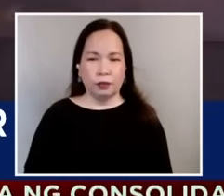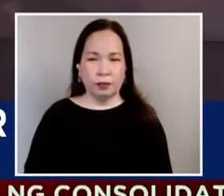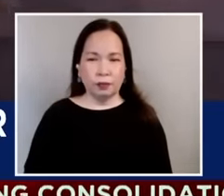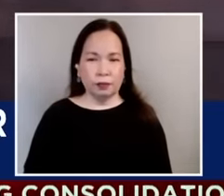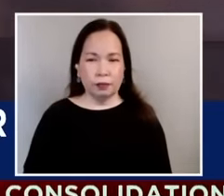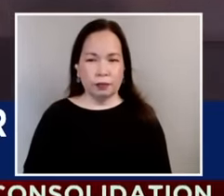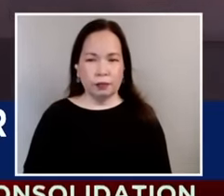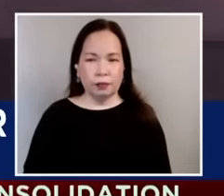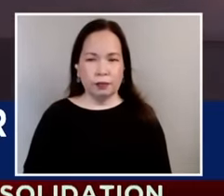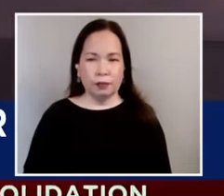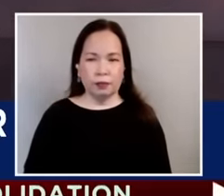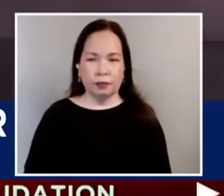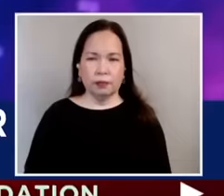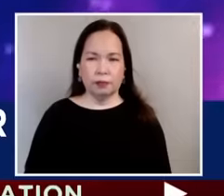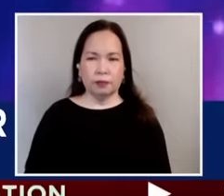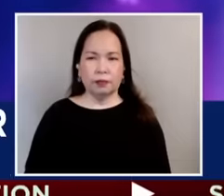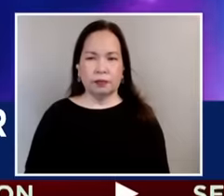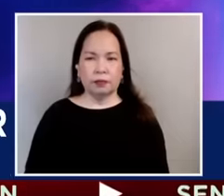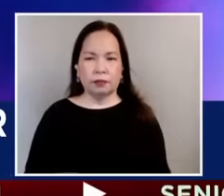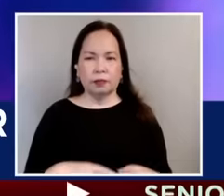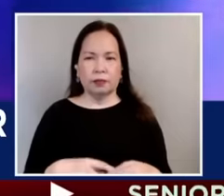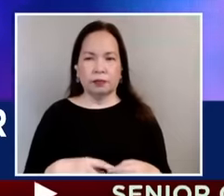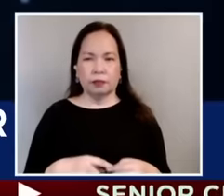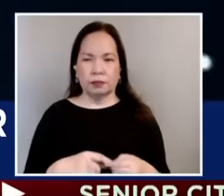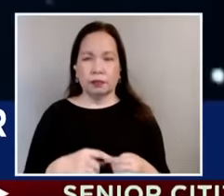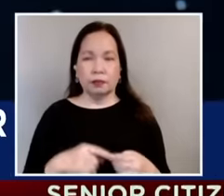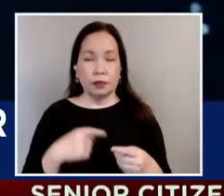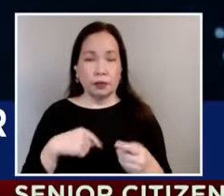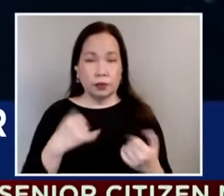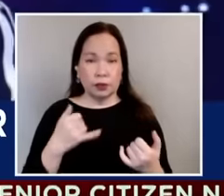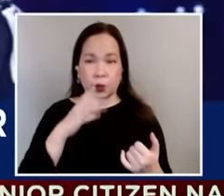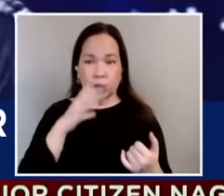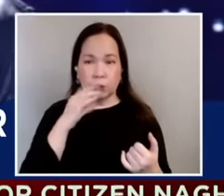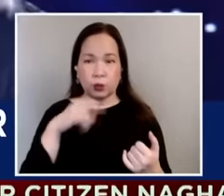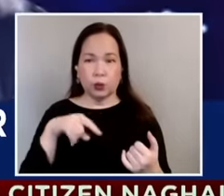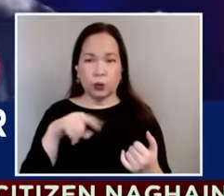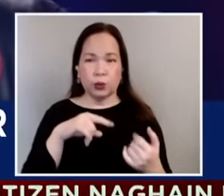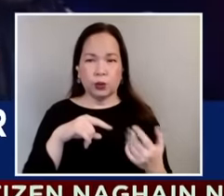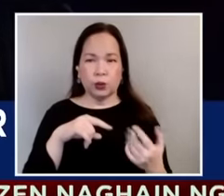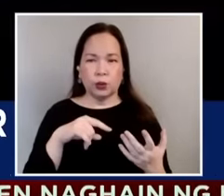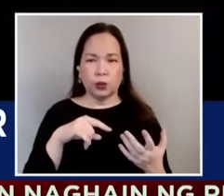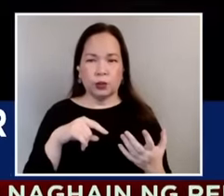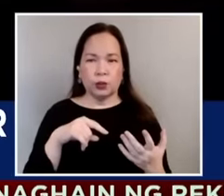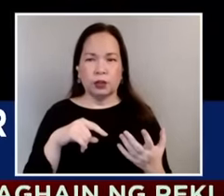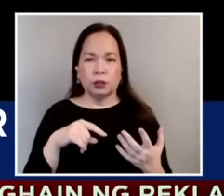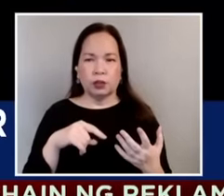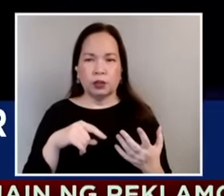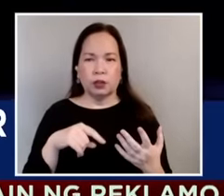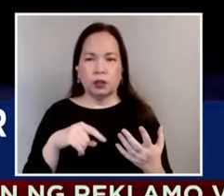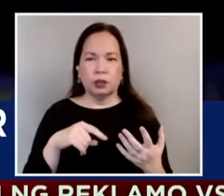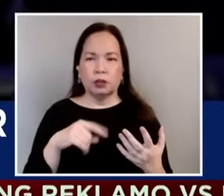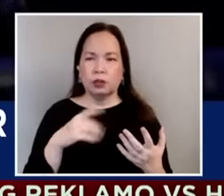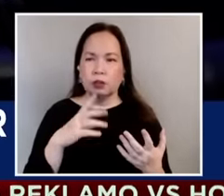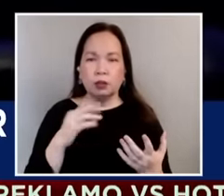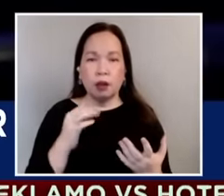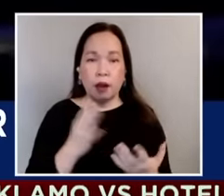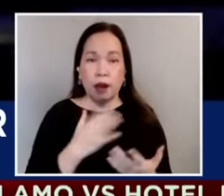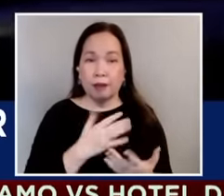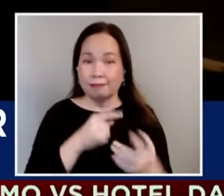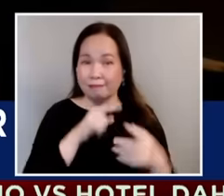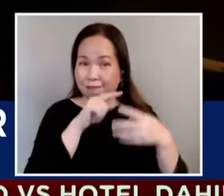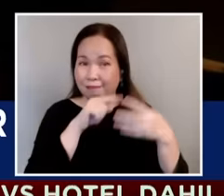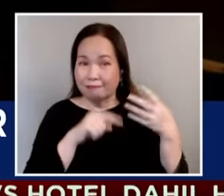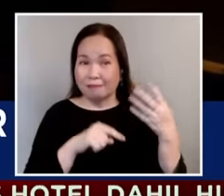Tampok sa album sina Jed Madela, Martin Yevera, Regine at Augie Alcacid, at umawit sa wikang Filipino sina